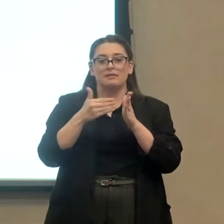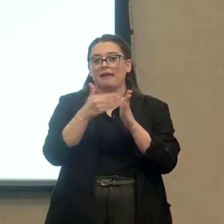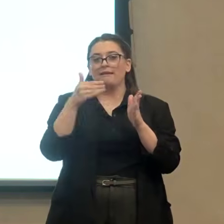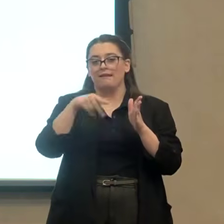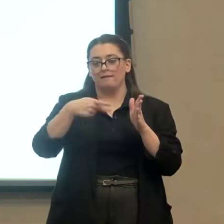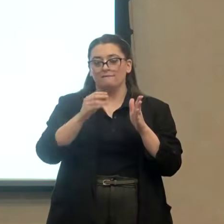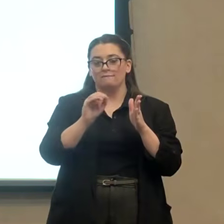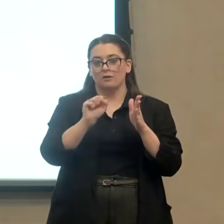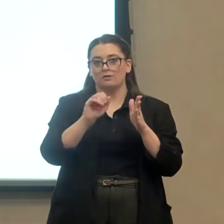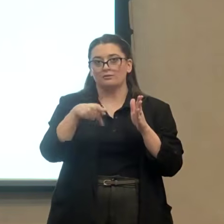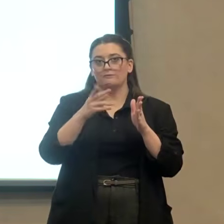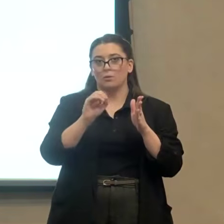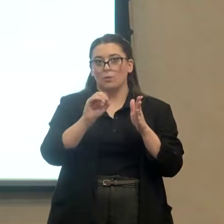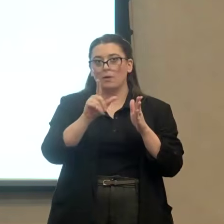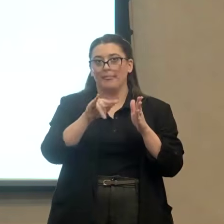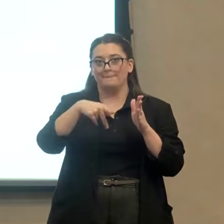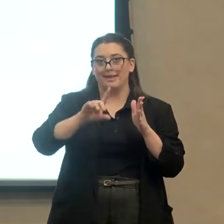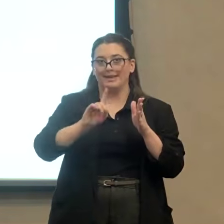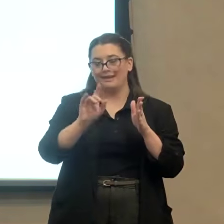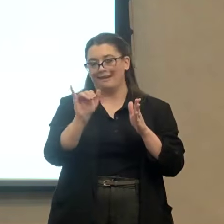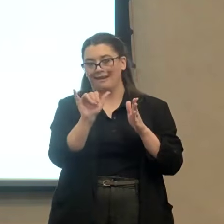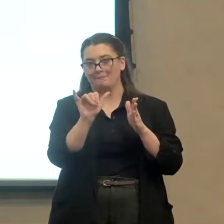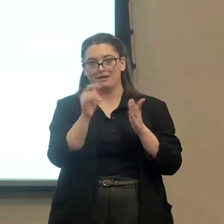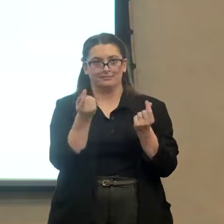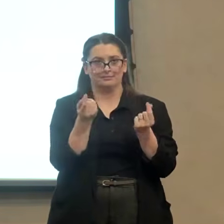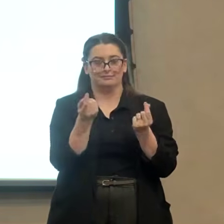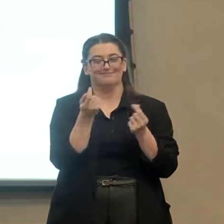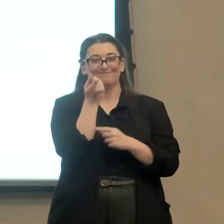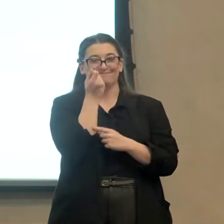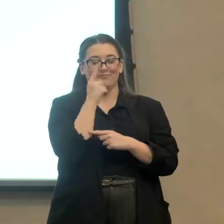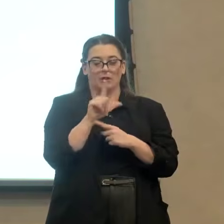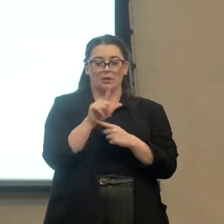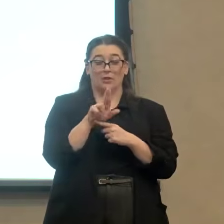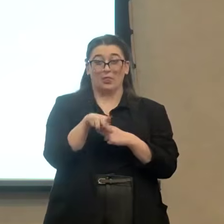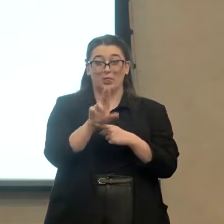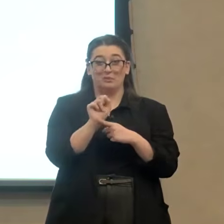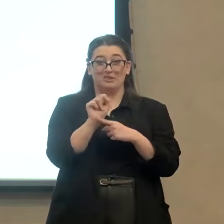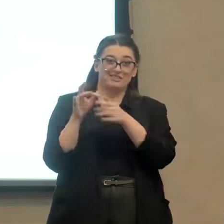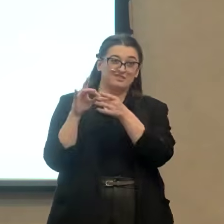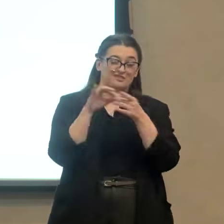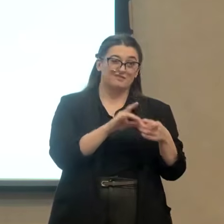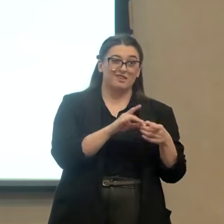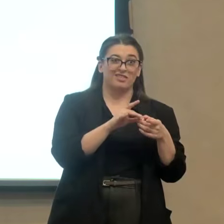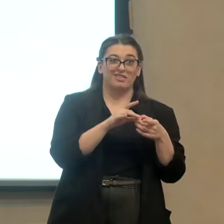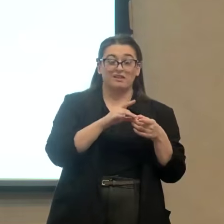antibody? Well, lupus per se is really not associated with malignancies, but for those with lupus